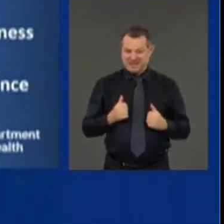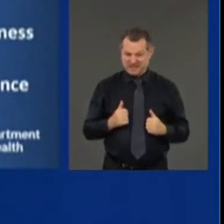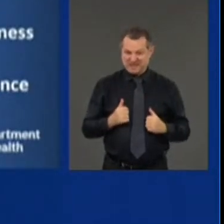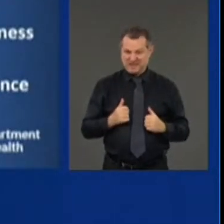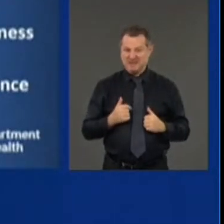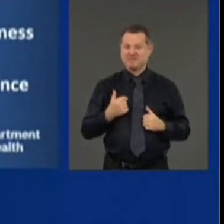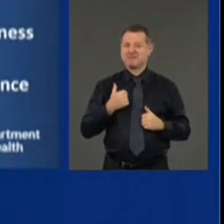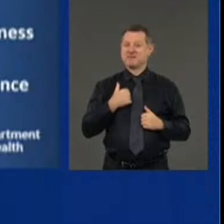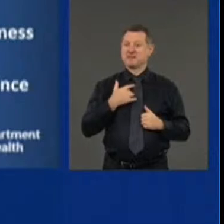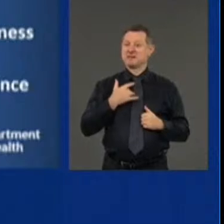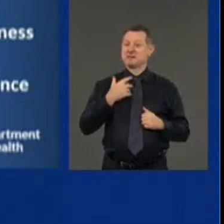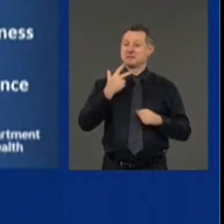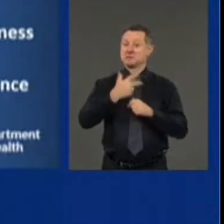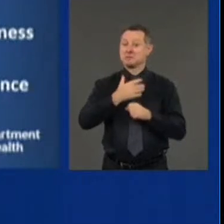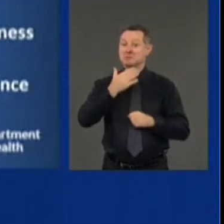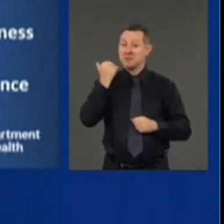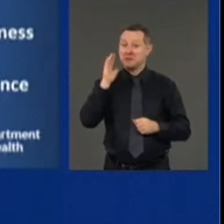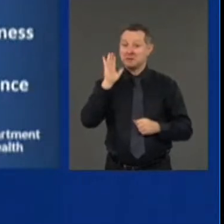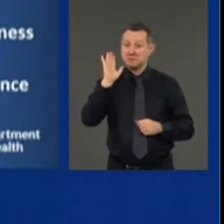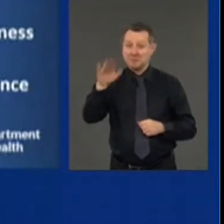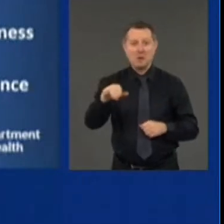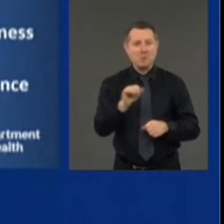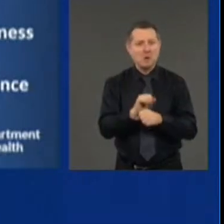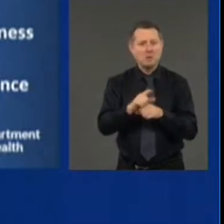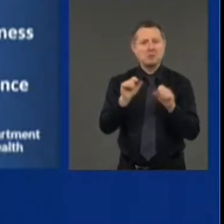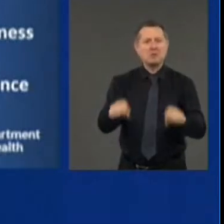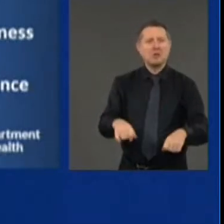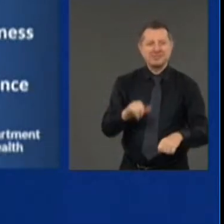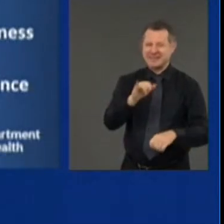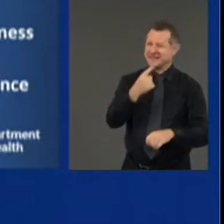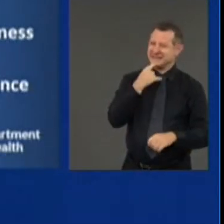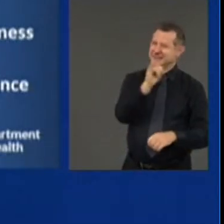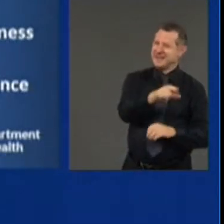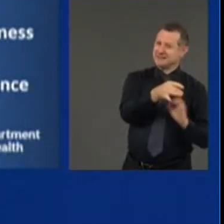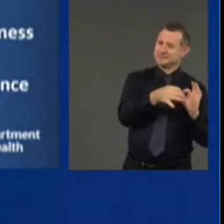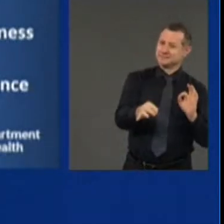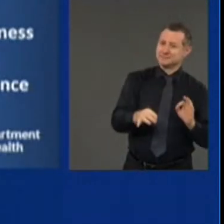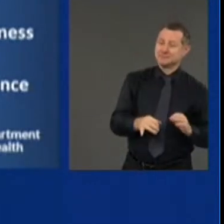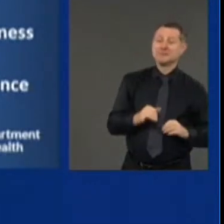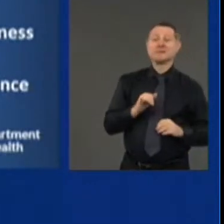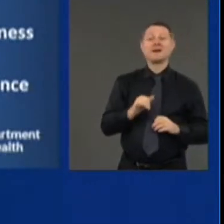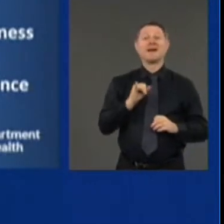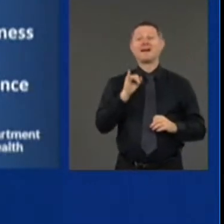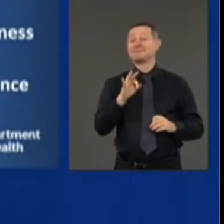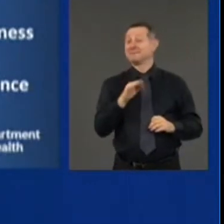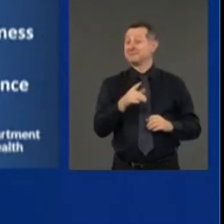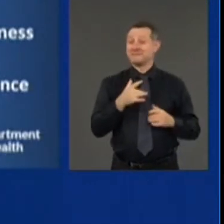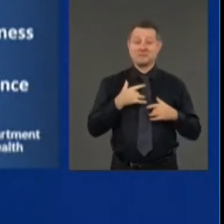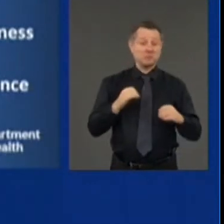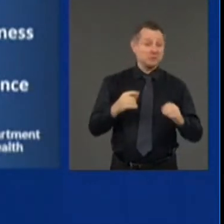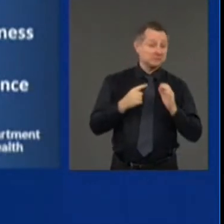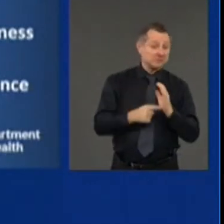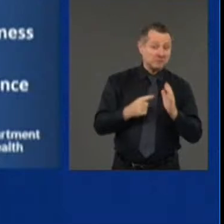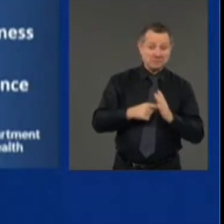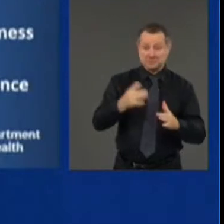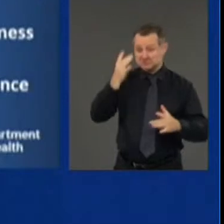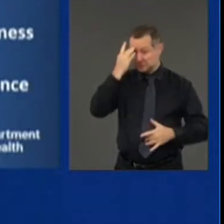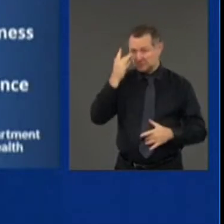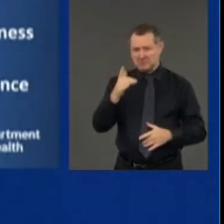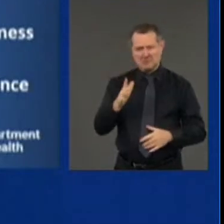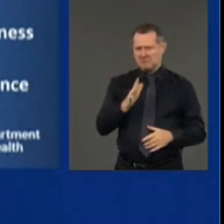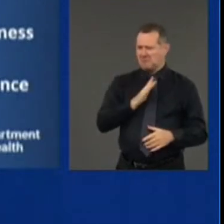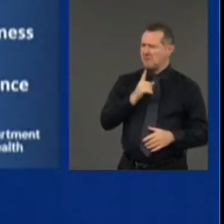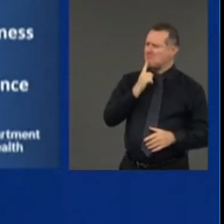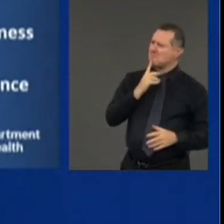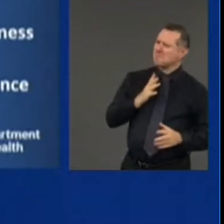symptoms. But it did not address the return to work for asymptomatic healthcare workers. And this is not to be critical of CDC either.